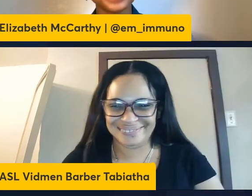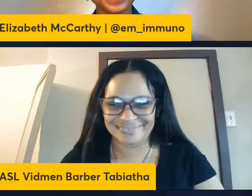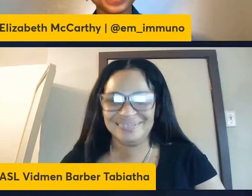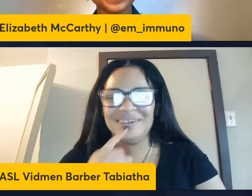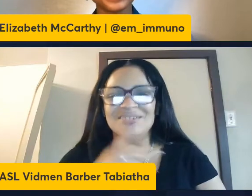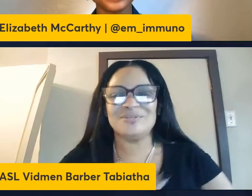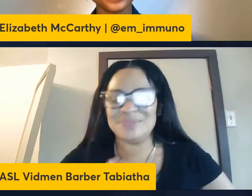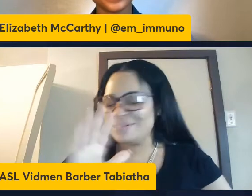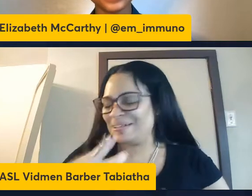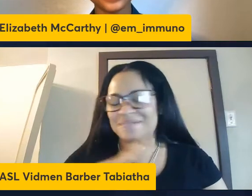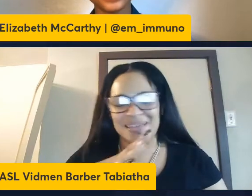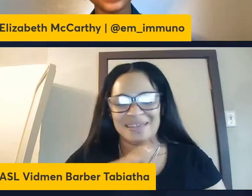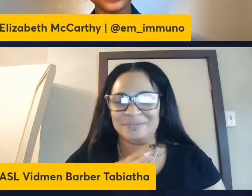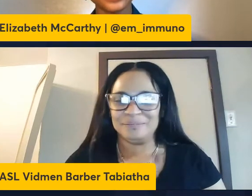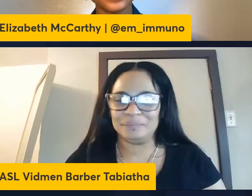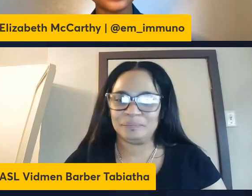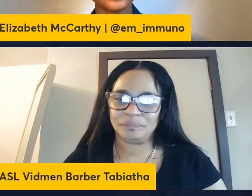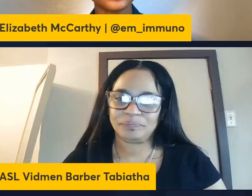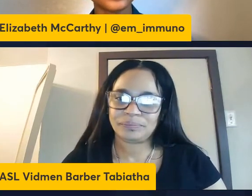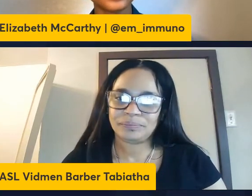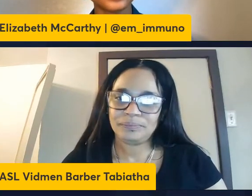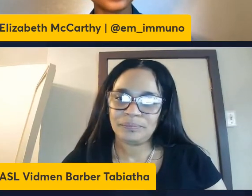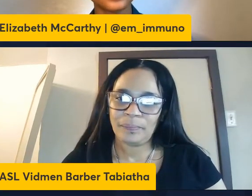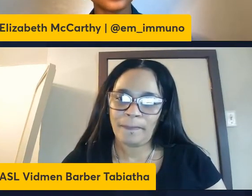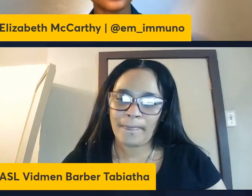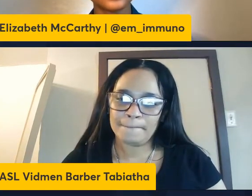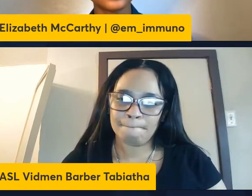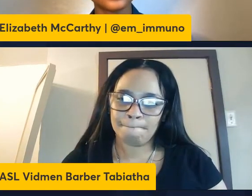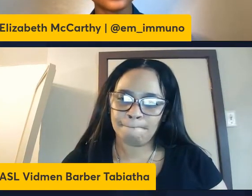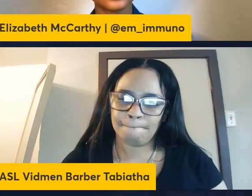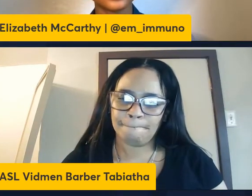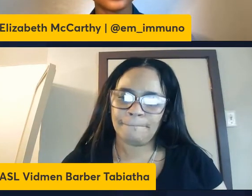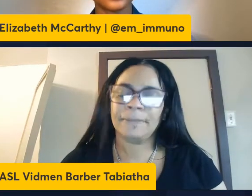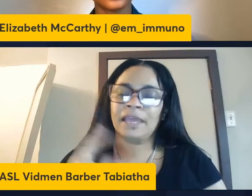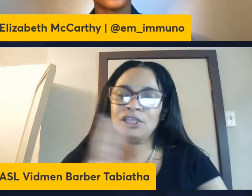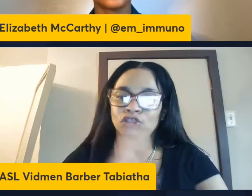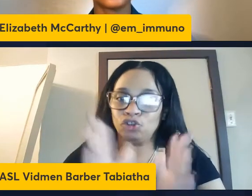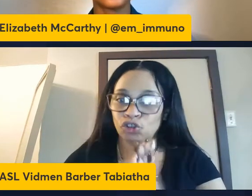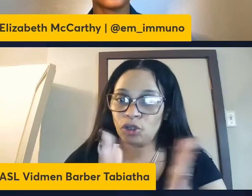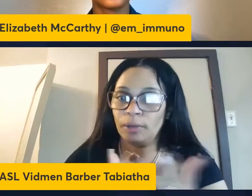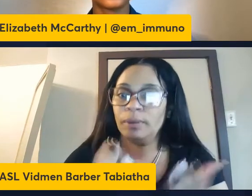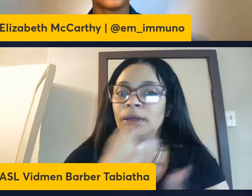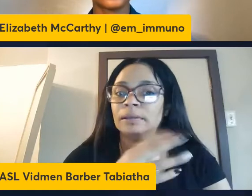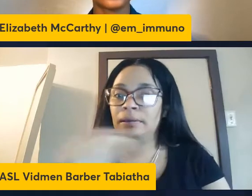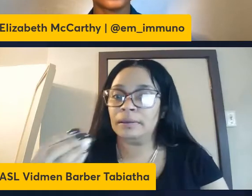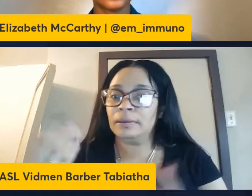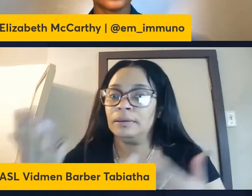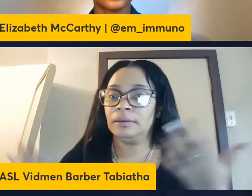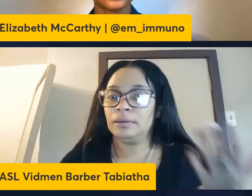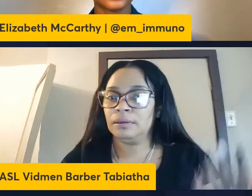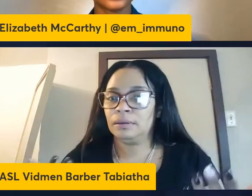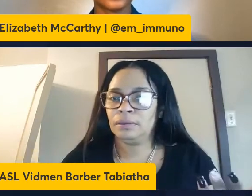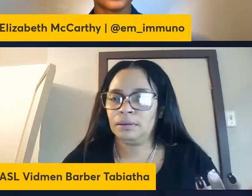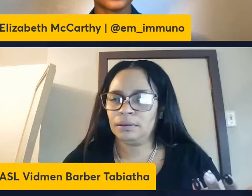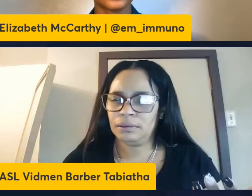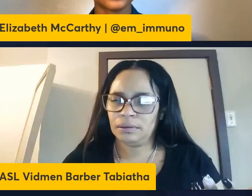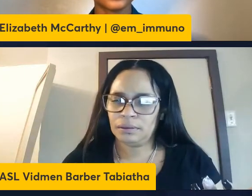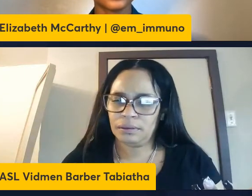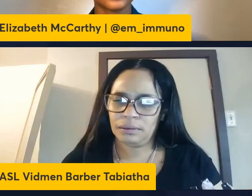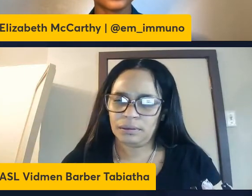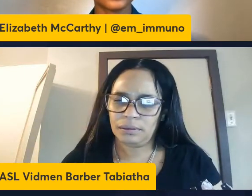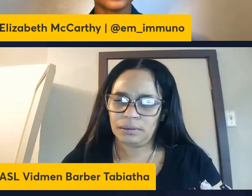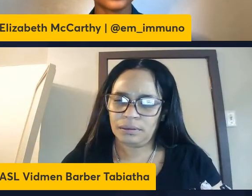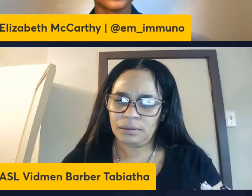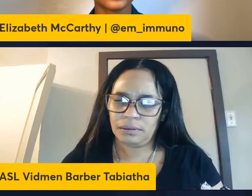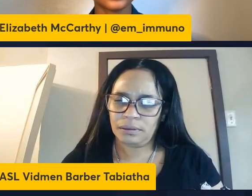sure. Yeah, but yeah, I used Jupyter Notebooks, and so with this you can have like a really, I